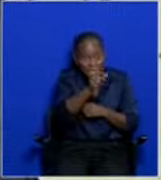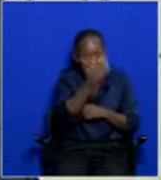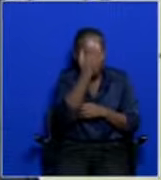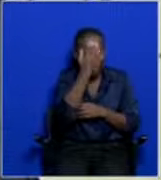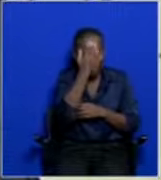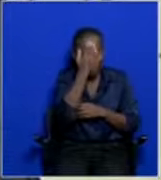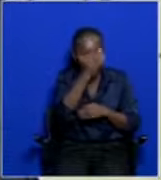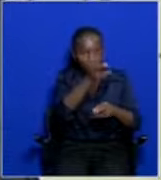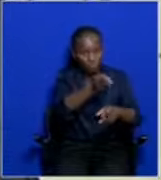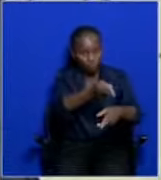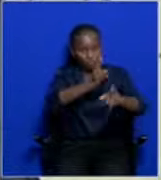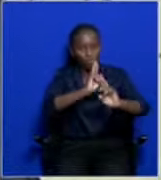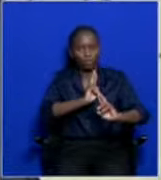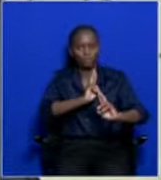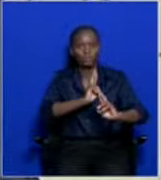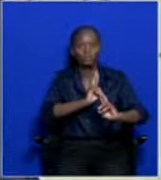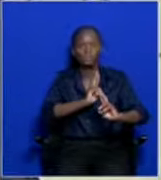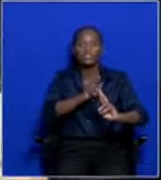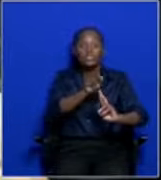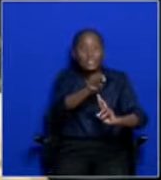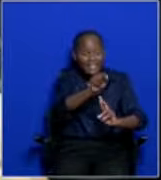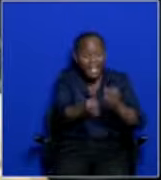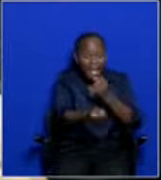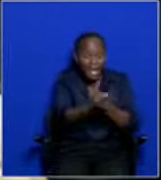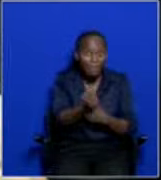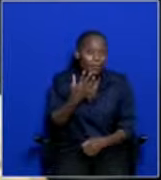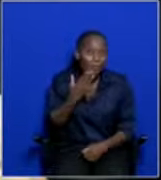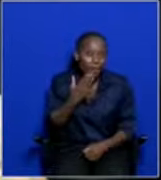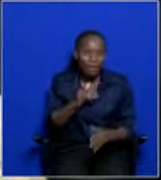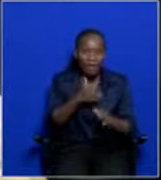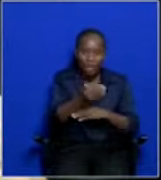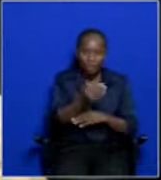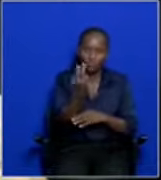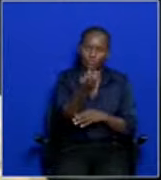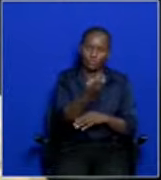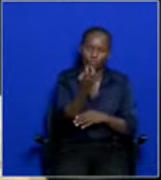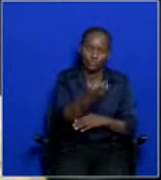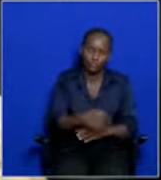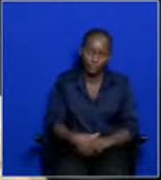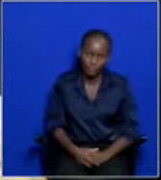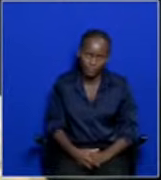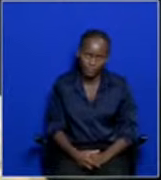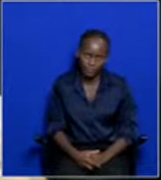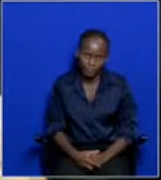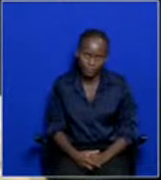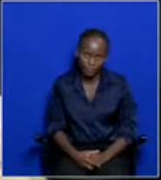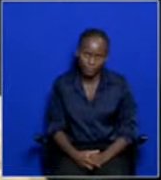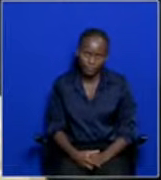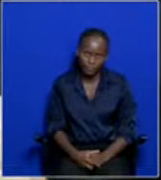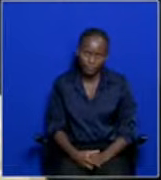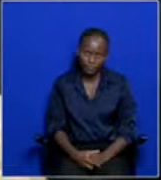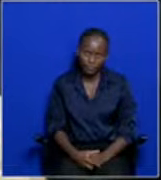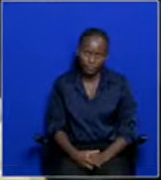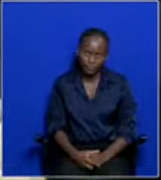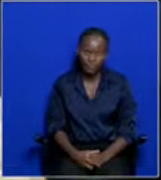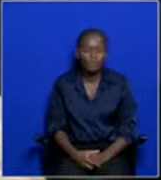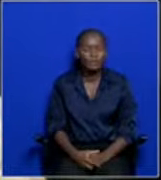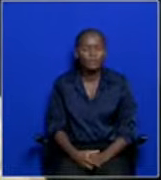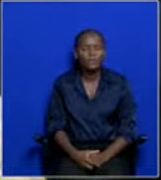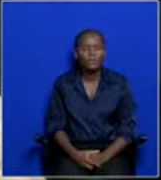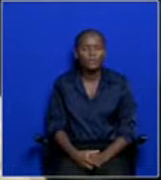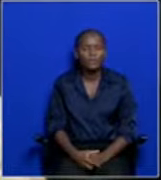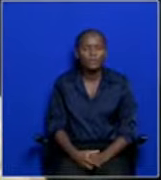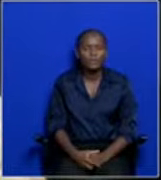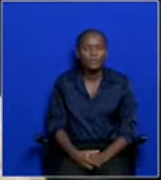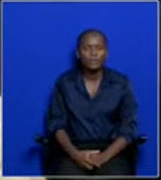search. When you say you informed EMPD, you mean Commissioner Spies?